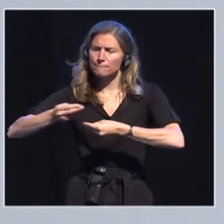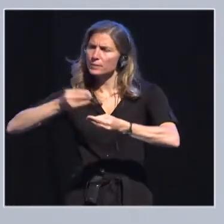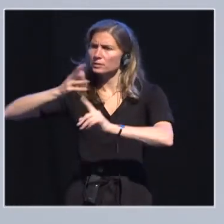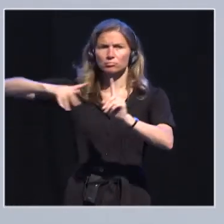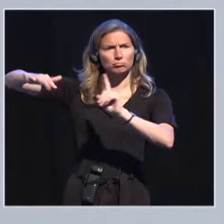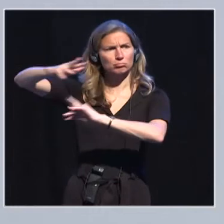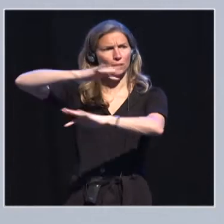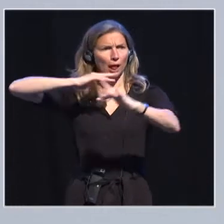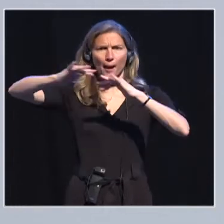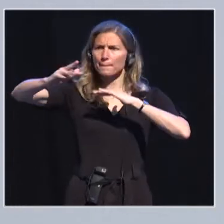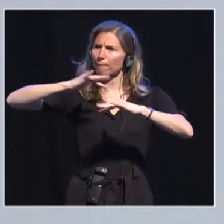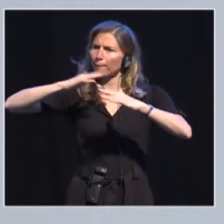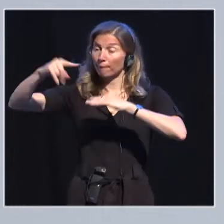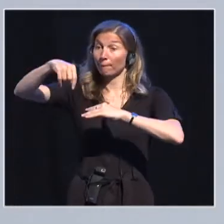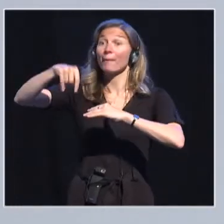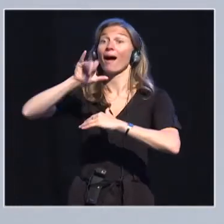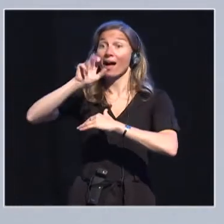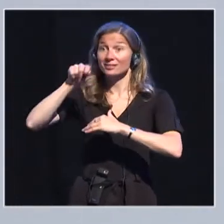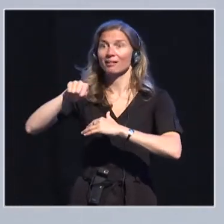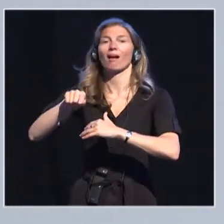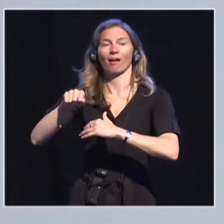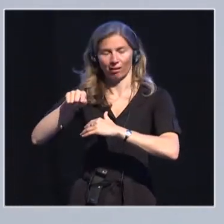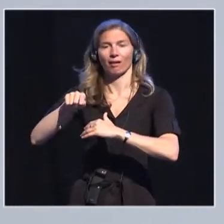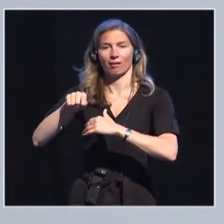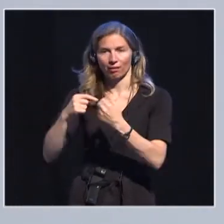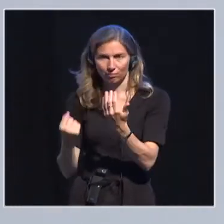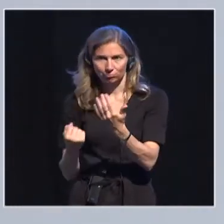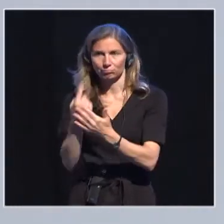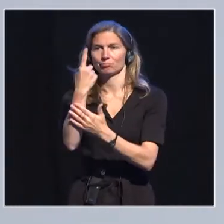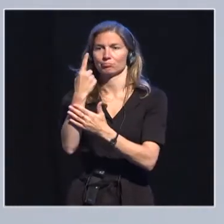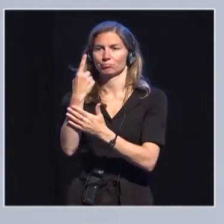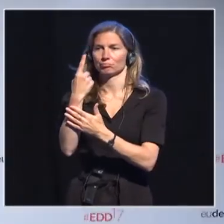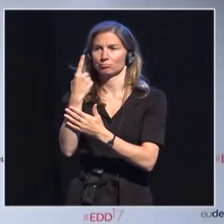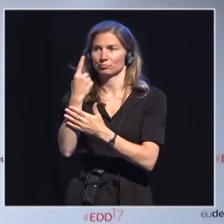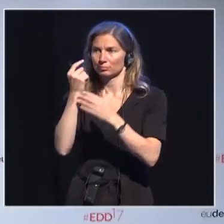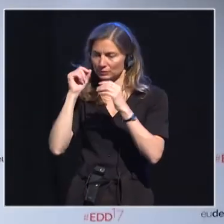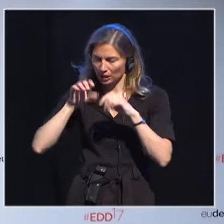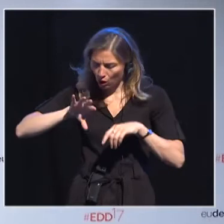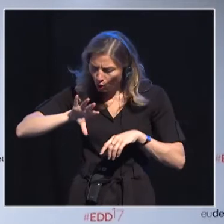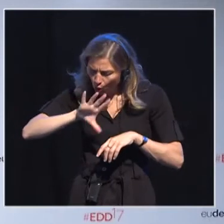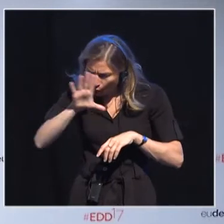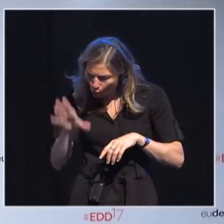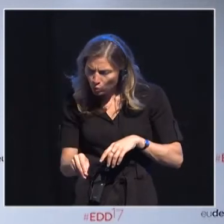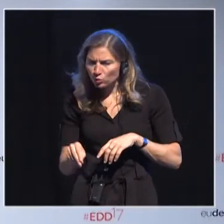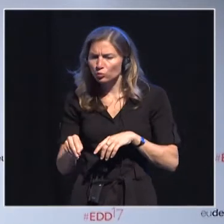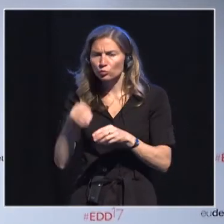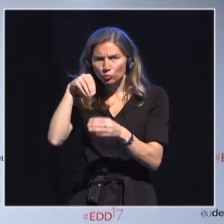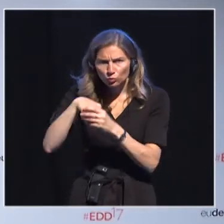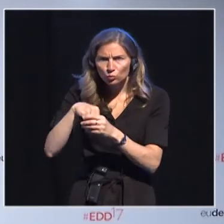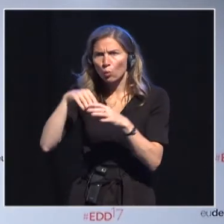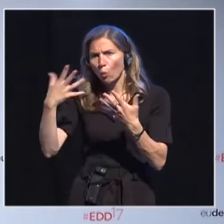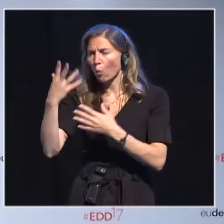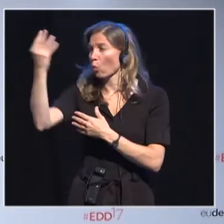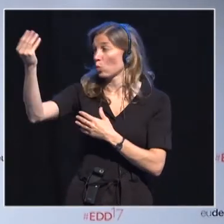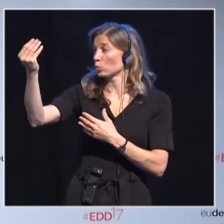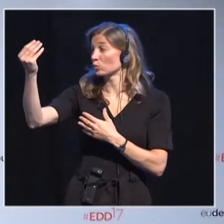ICT provides a great opportunity for investment within the continent and from outside the continent. It remains a challenge, yes,